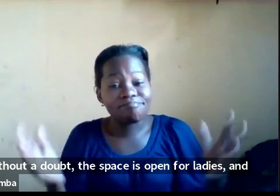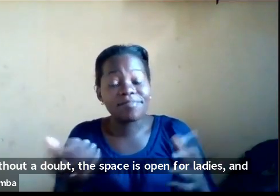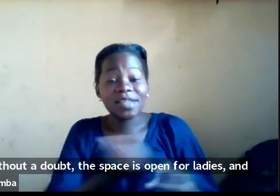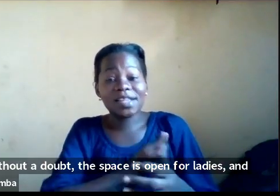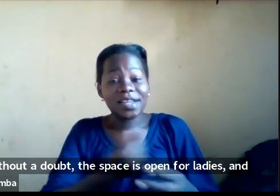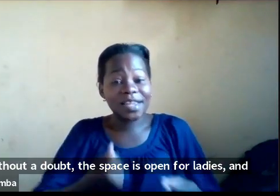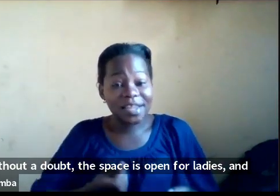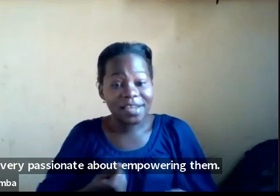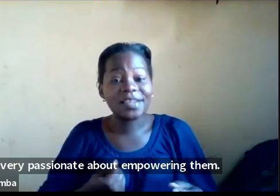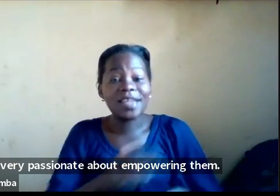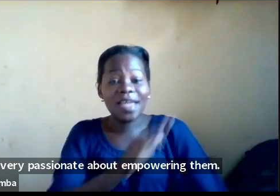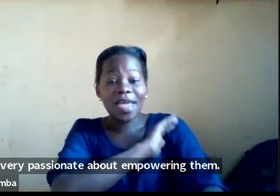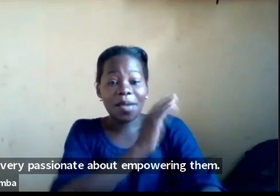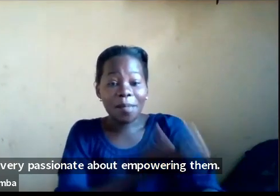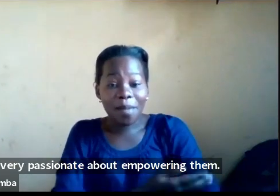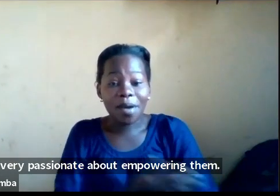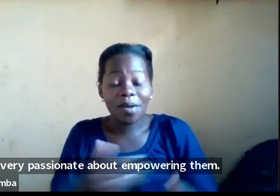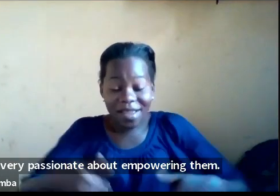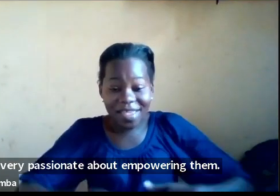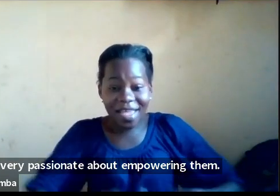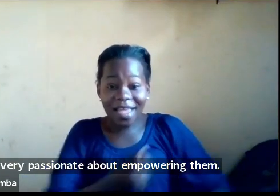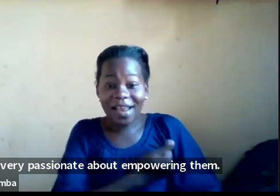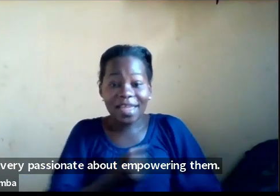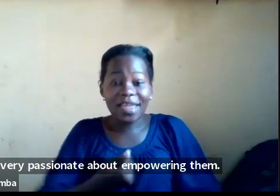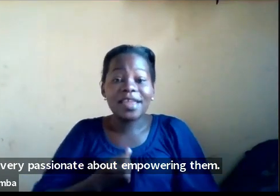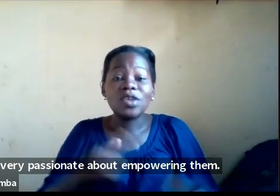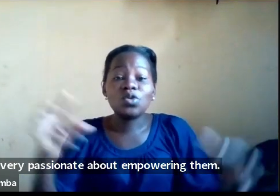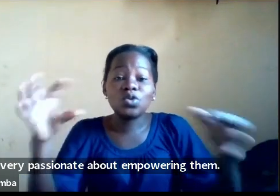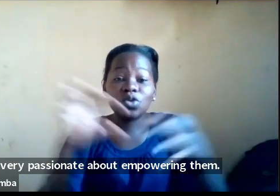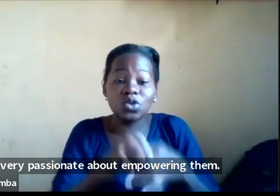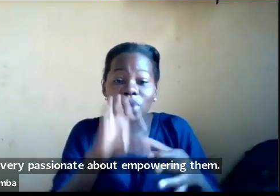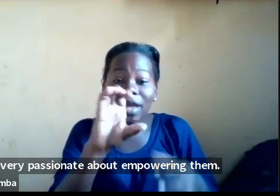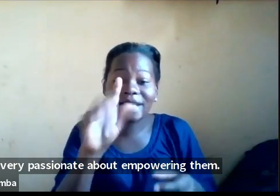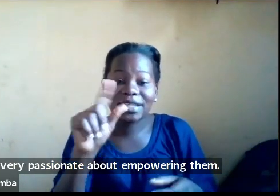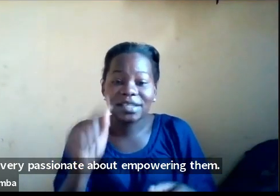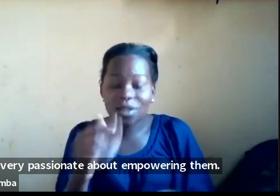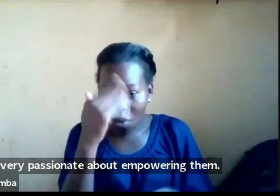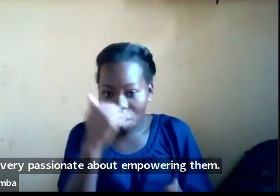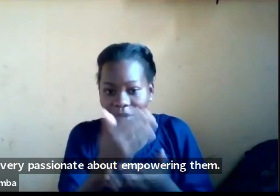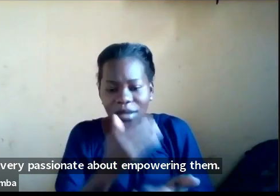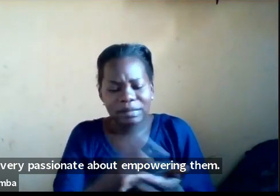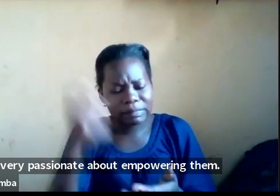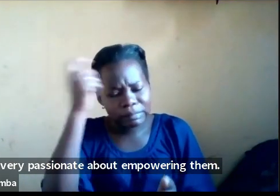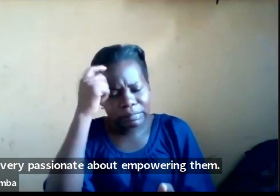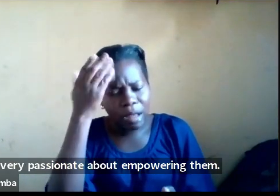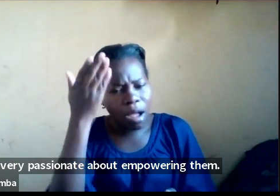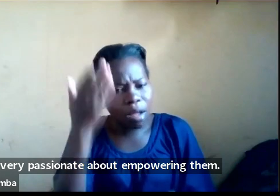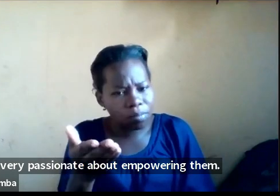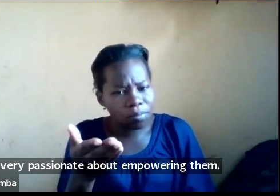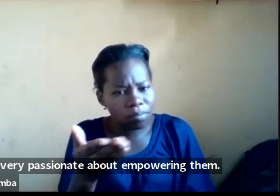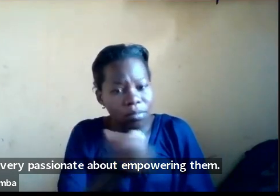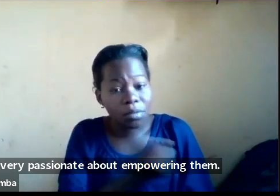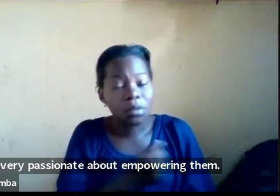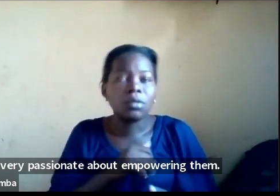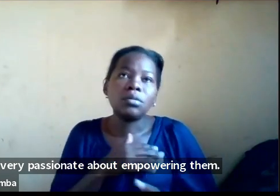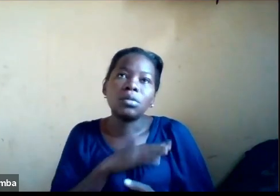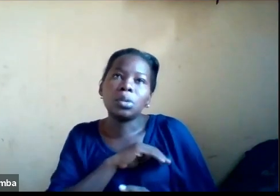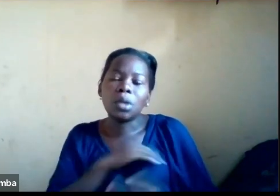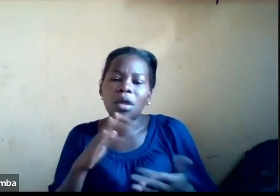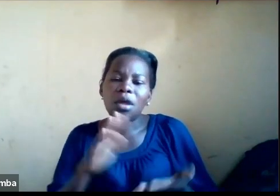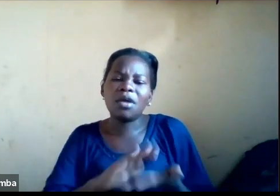empowering young ladies to join the STEM field, because there is a lot of tacit knowledge that sits with these ladies, but they're always afraid. And